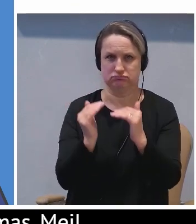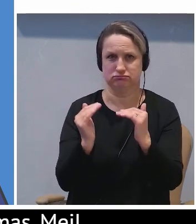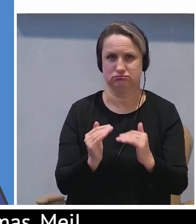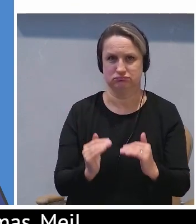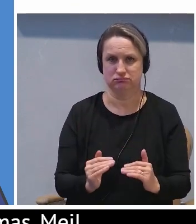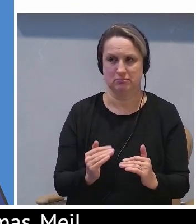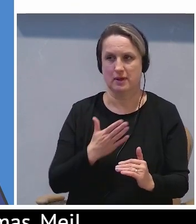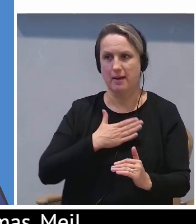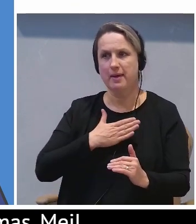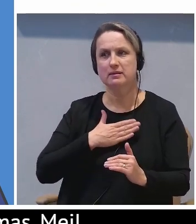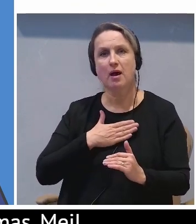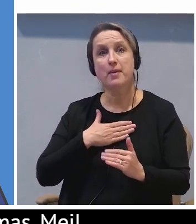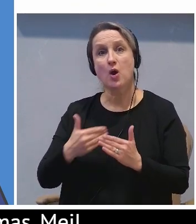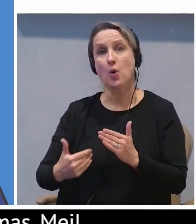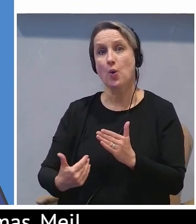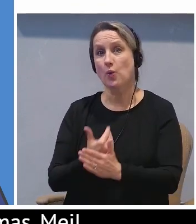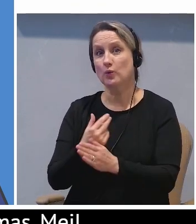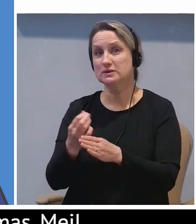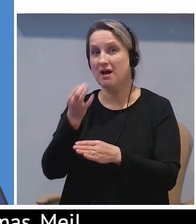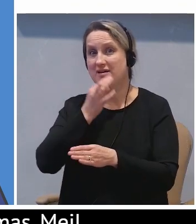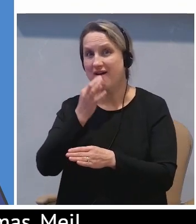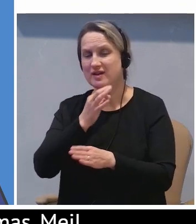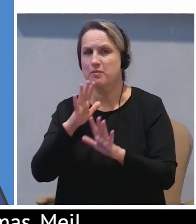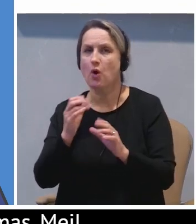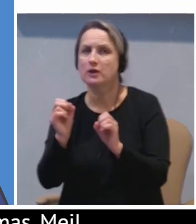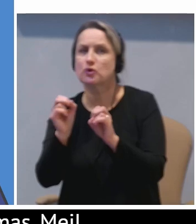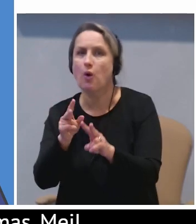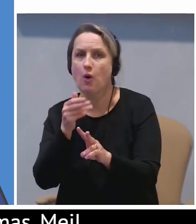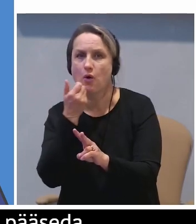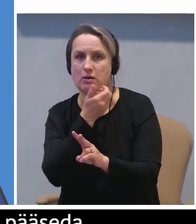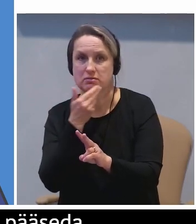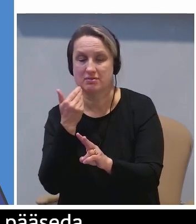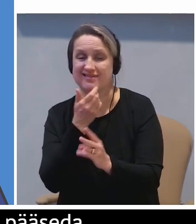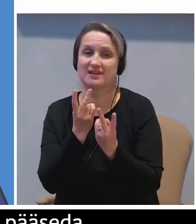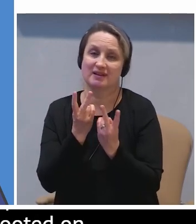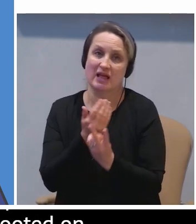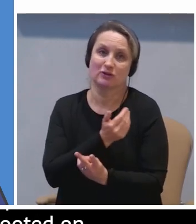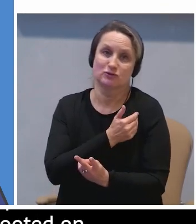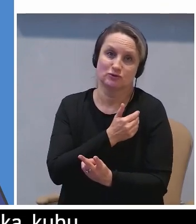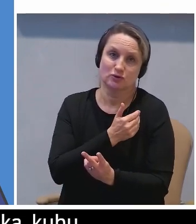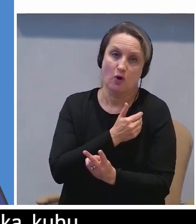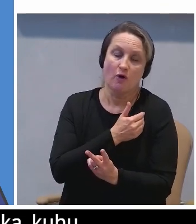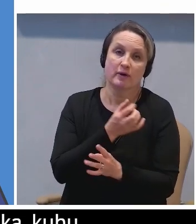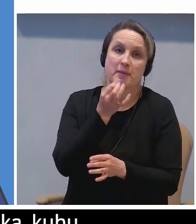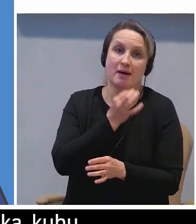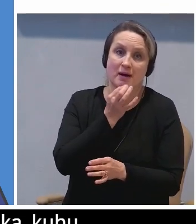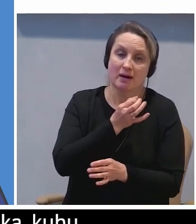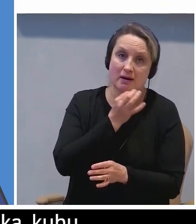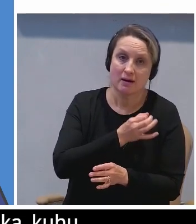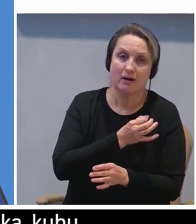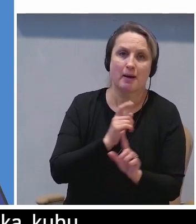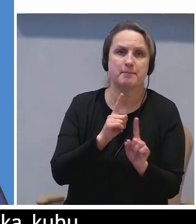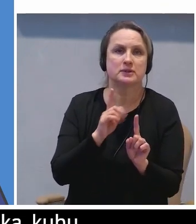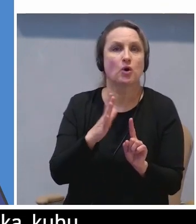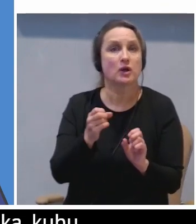that are affordable ohutumad. with no risk. So we don't Nii want our et treatments to soovime cause cancer. ravimeid, We don't mis want our on treatments to cause